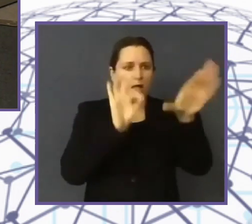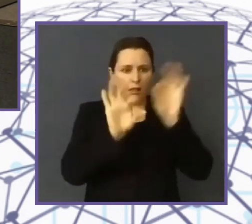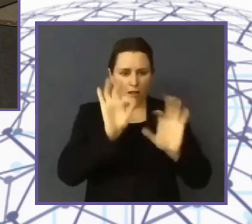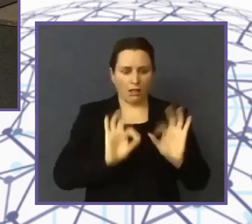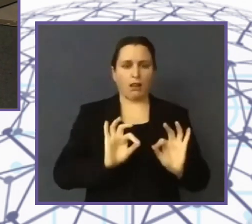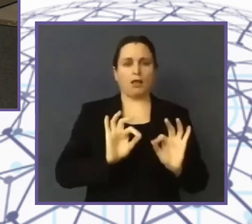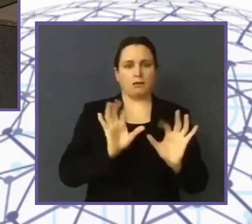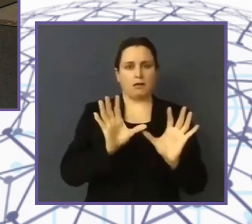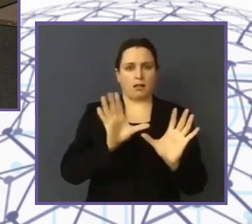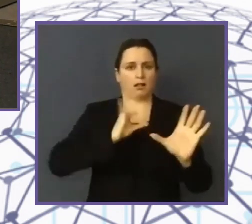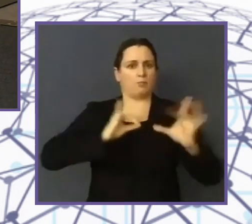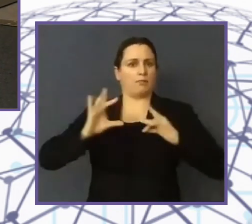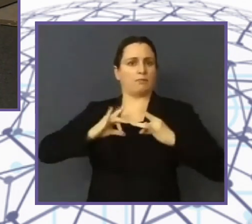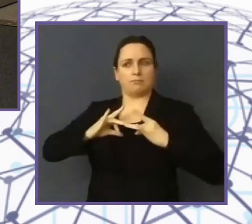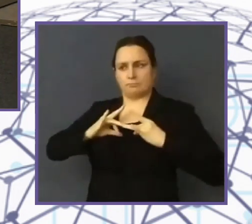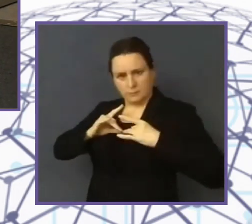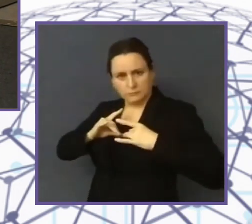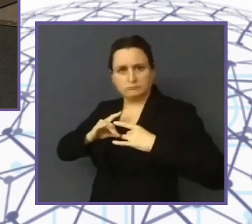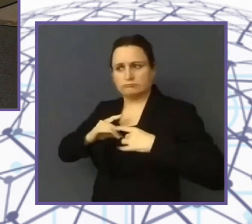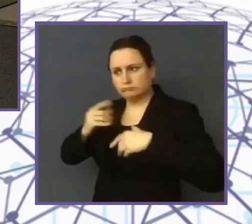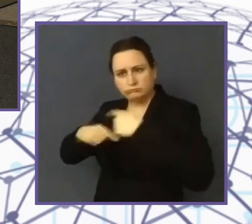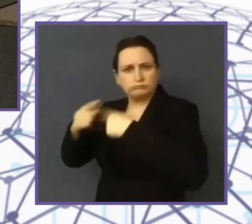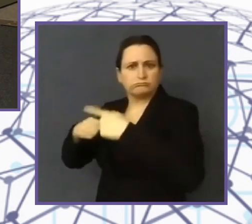It's open access.